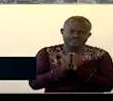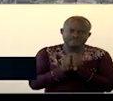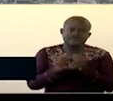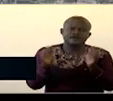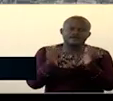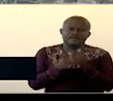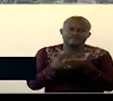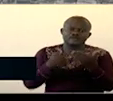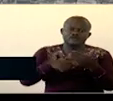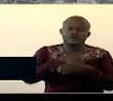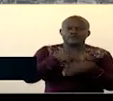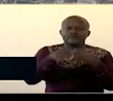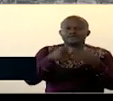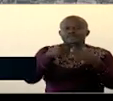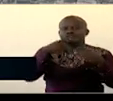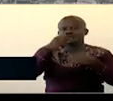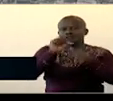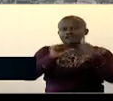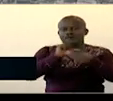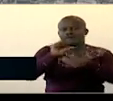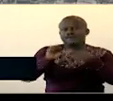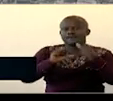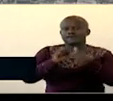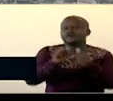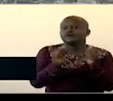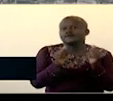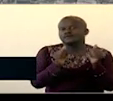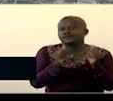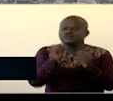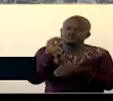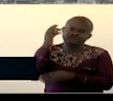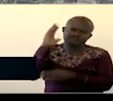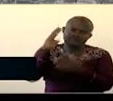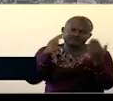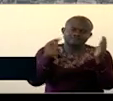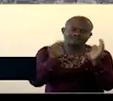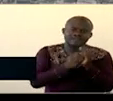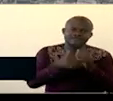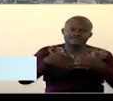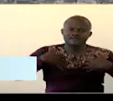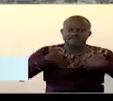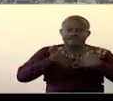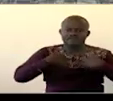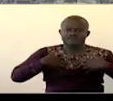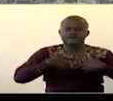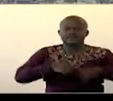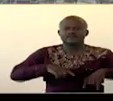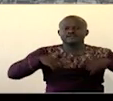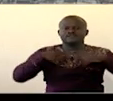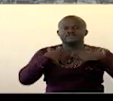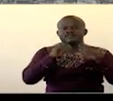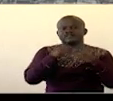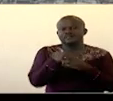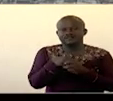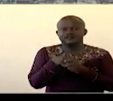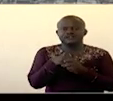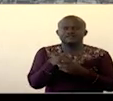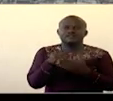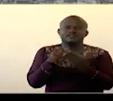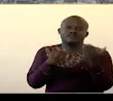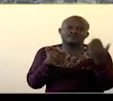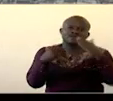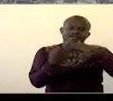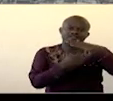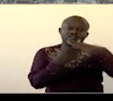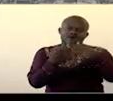and we have talked about plants and animals living in the